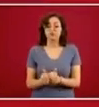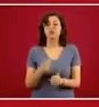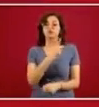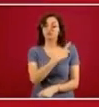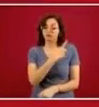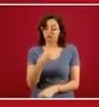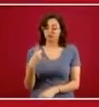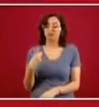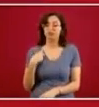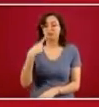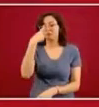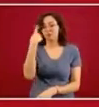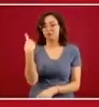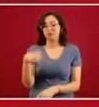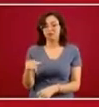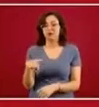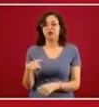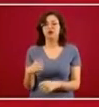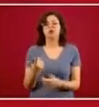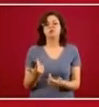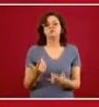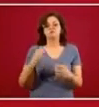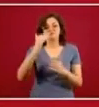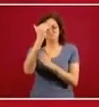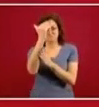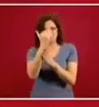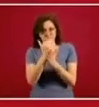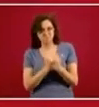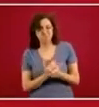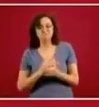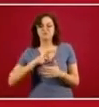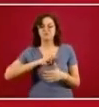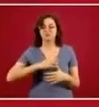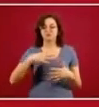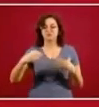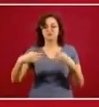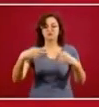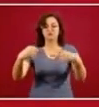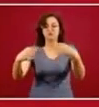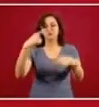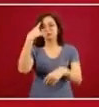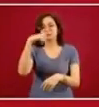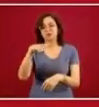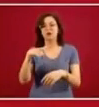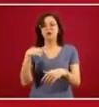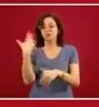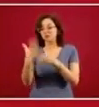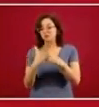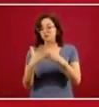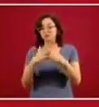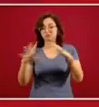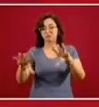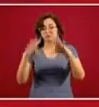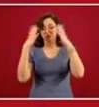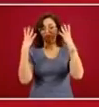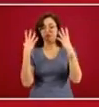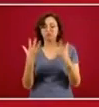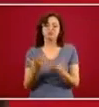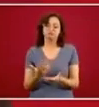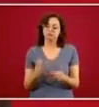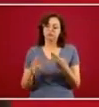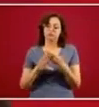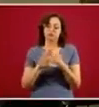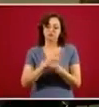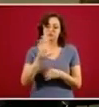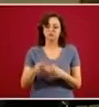because we still have several weeks of these measures, but if we work together, we will be able to flatten the curve so we can